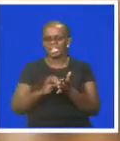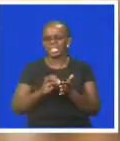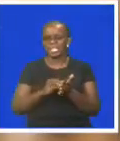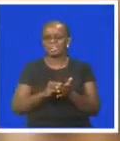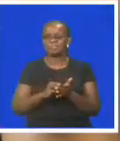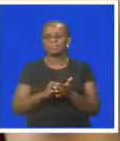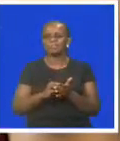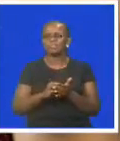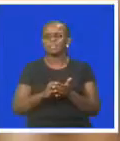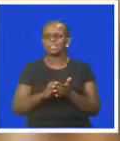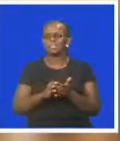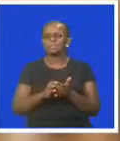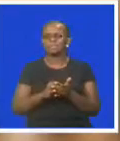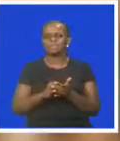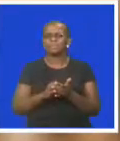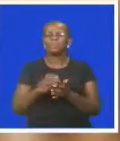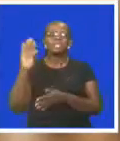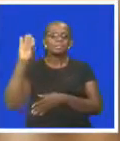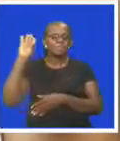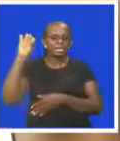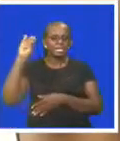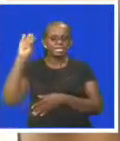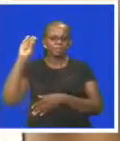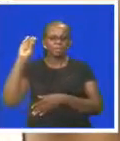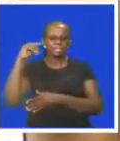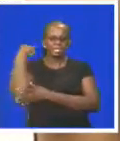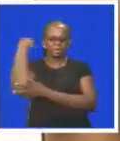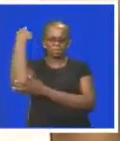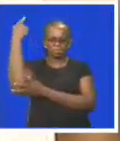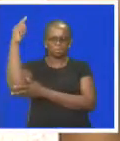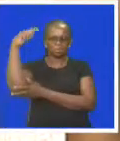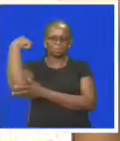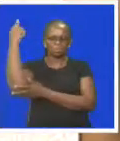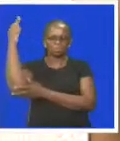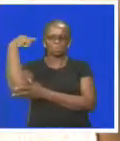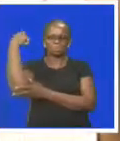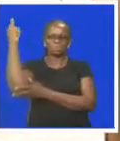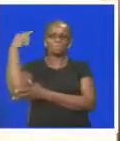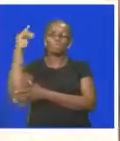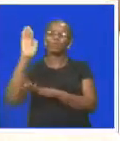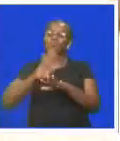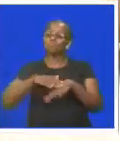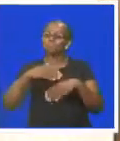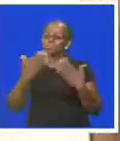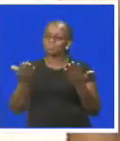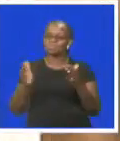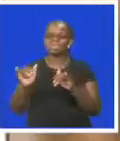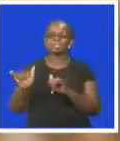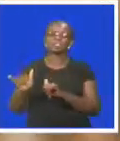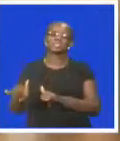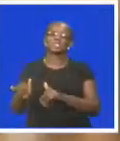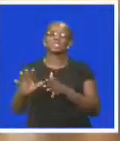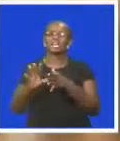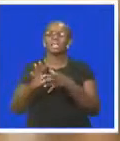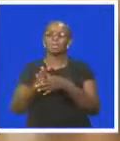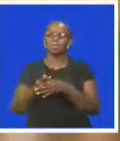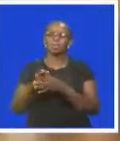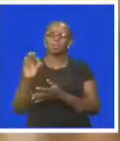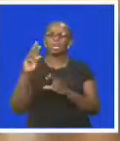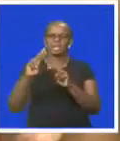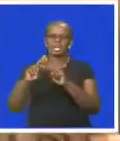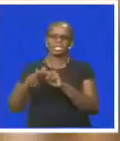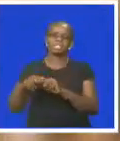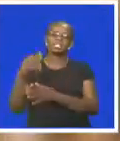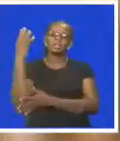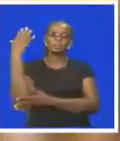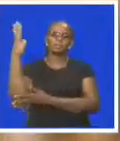we learned about wild animals. We said wild animals are the animals that lives in the forest or we